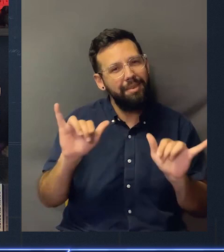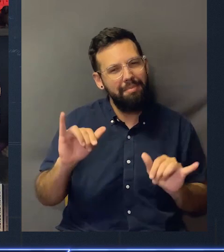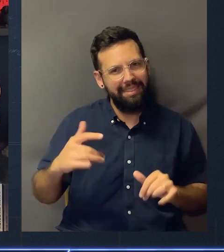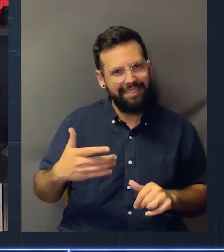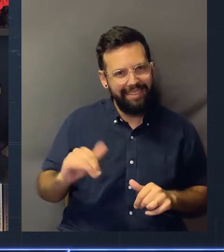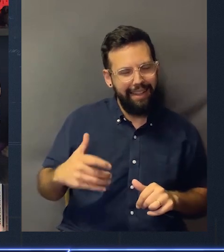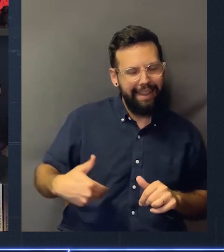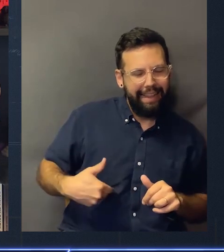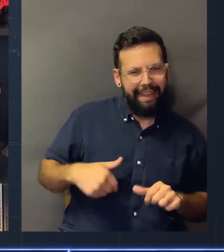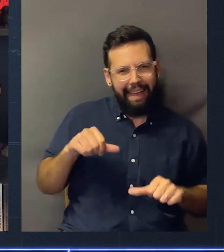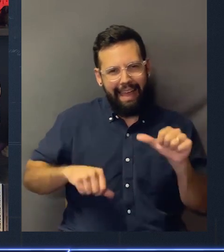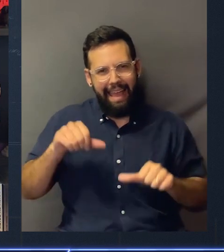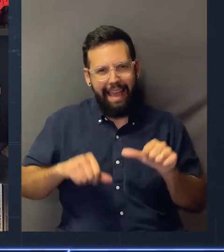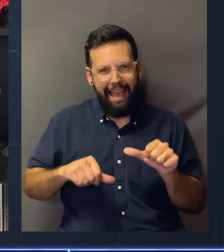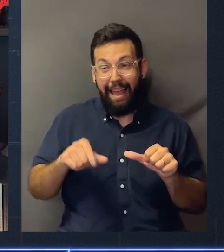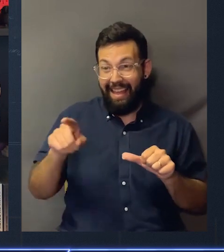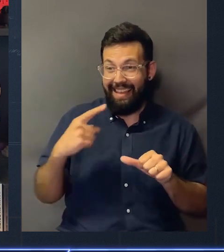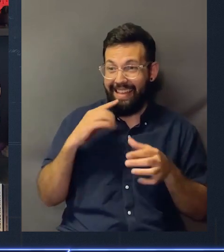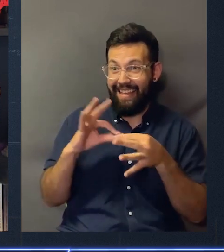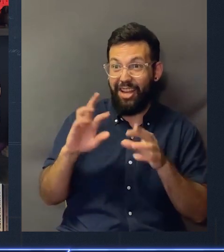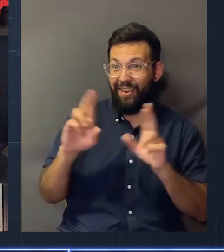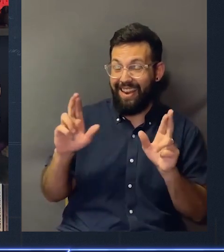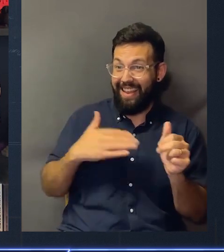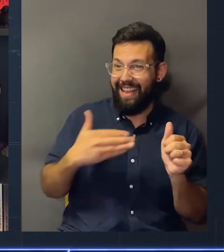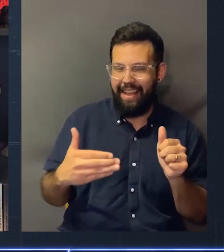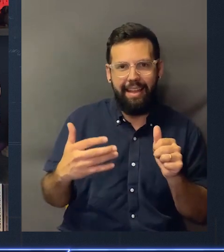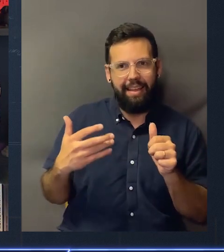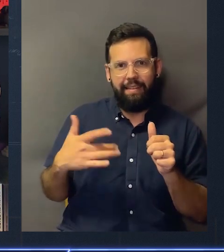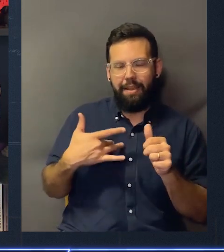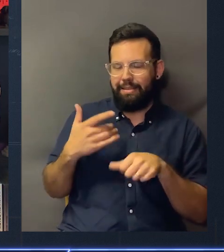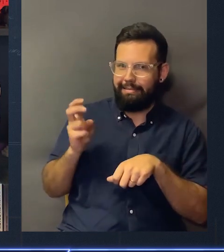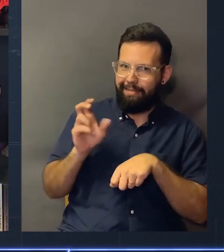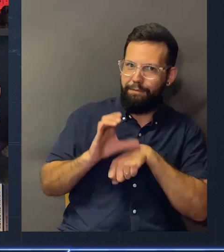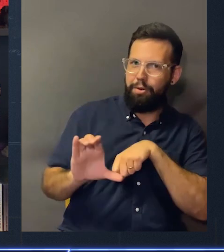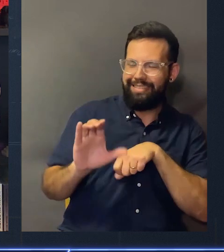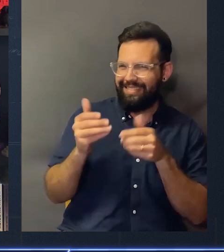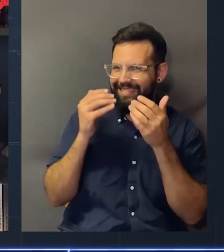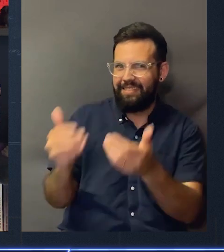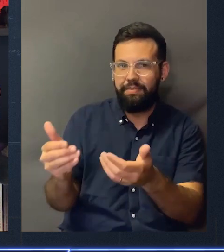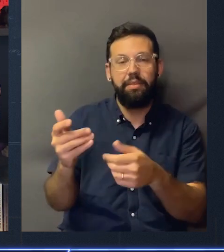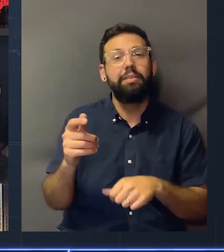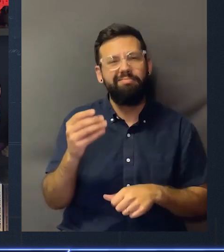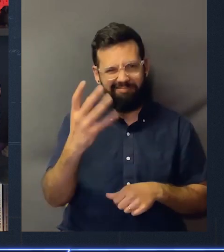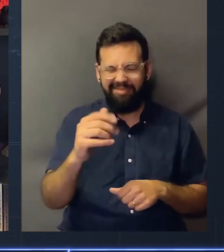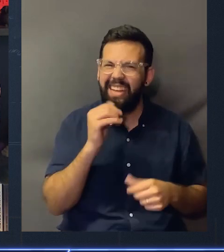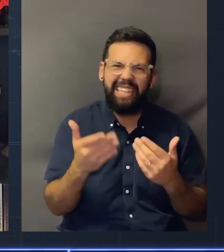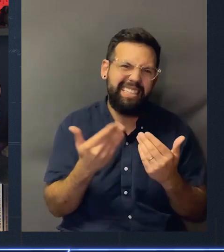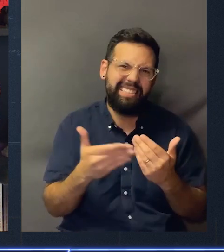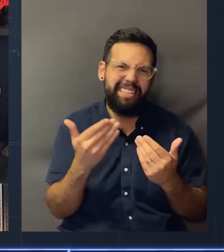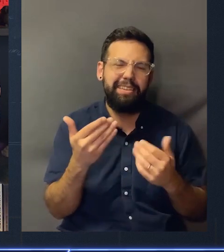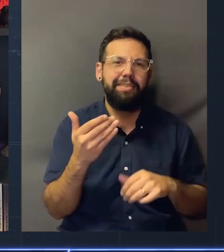apprehensive. But my arm's been twisted and up we go. It's really not easy going, but I do my best to